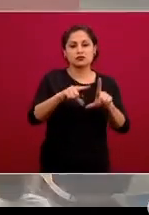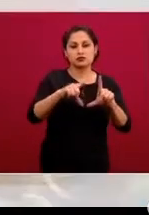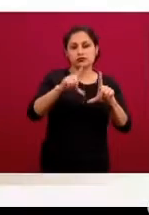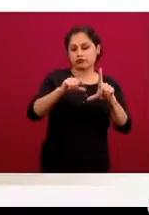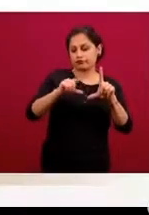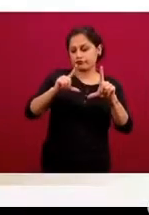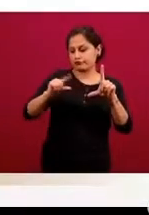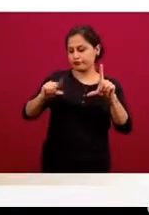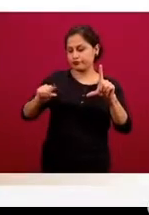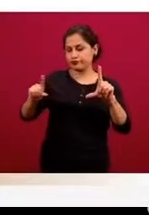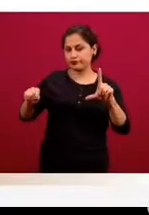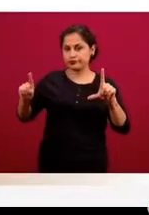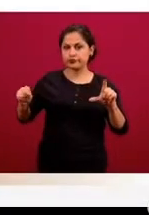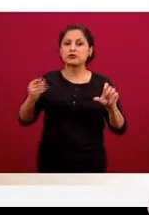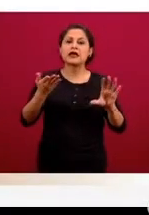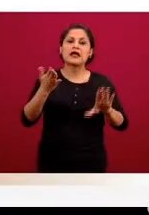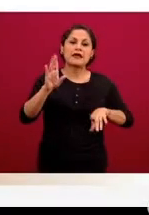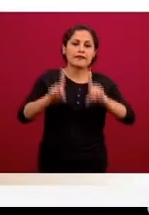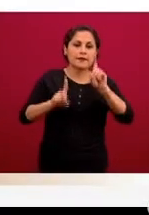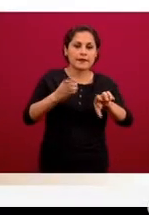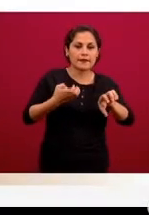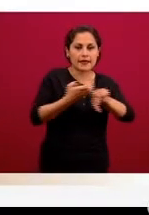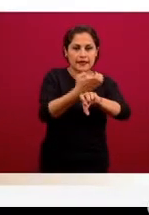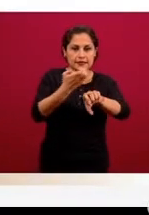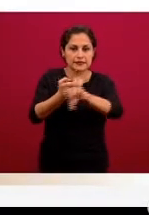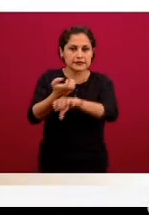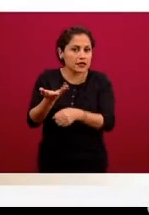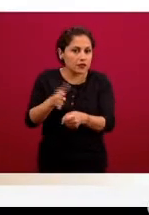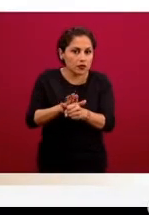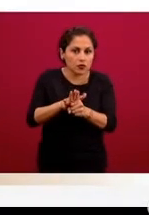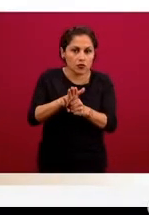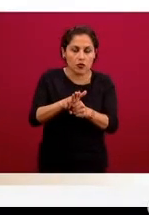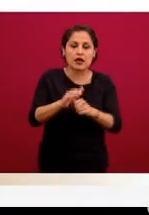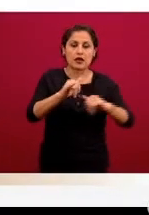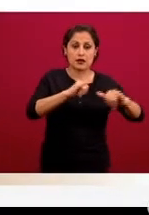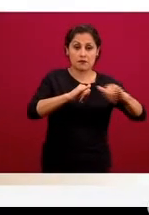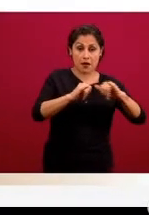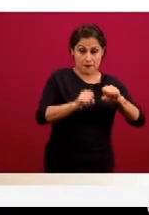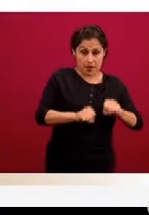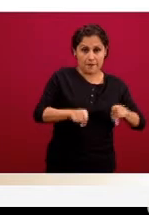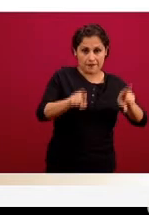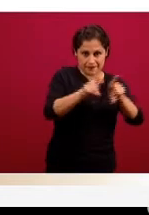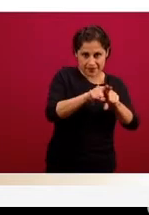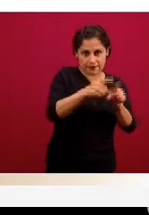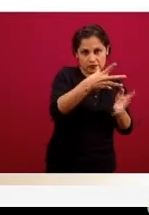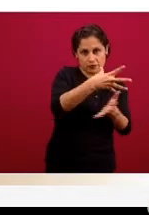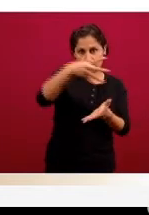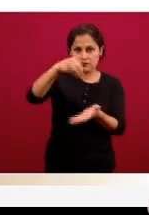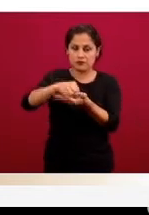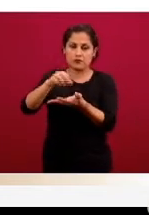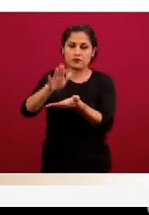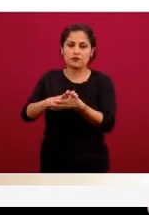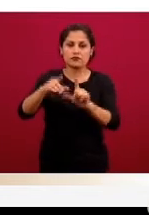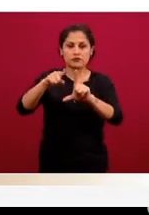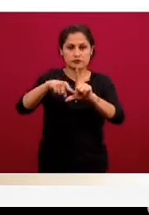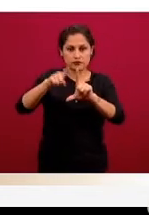is similar to the map, but we have a different presentation for you so that you can see the information in a different